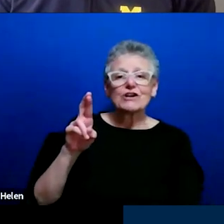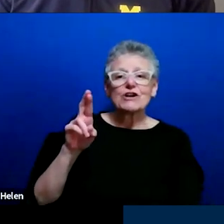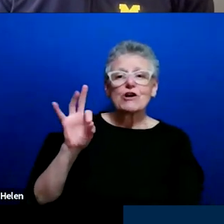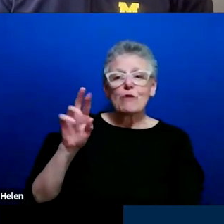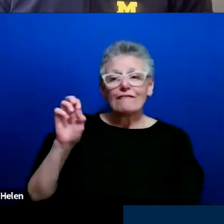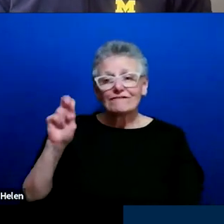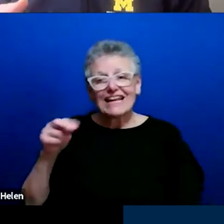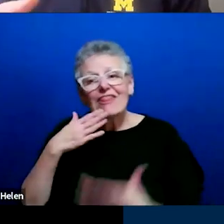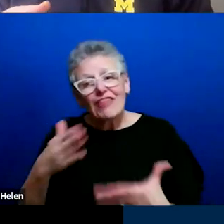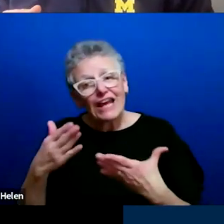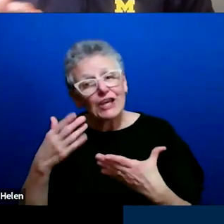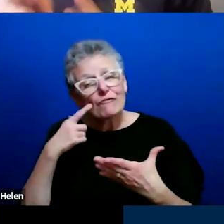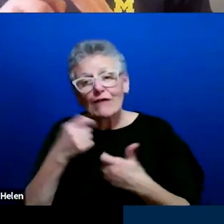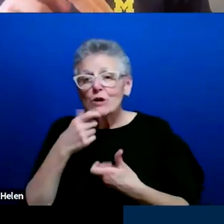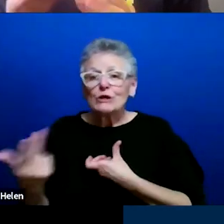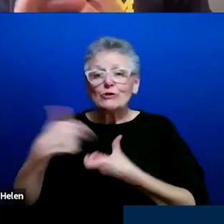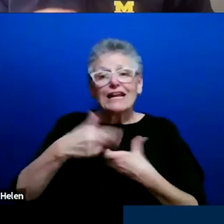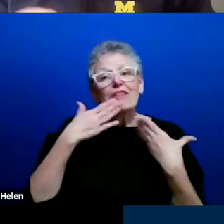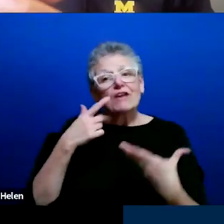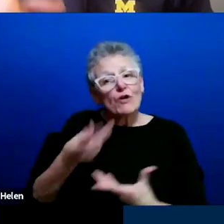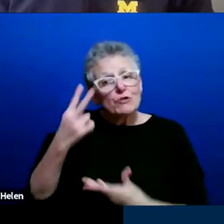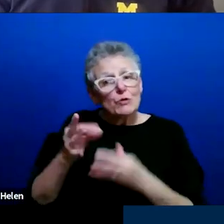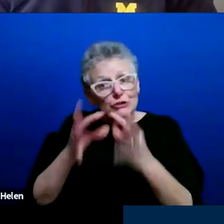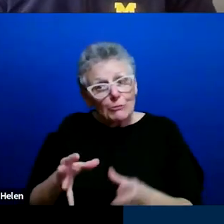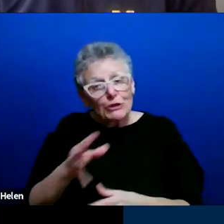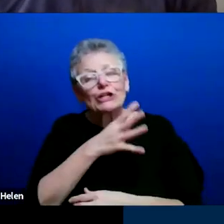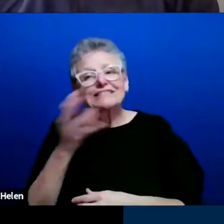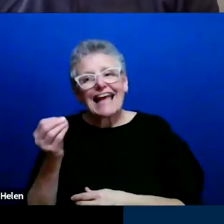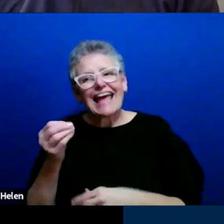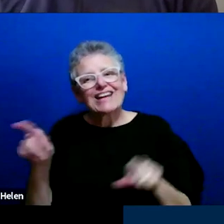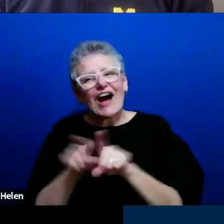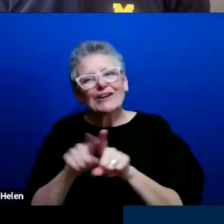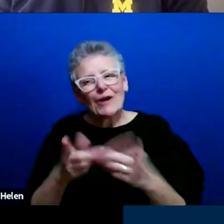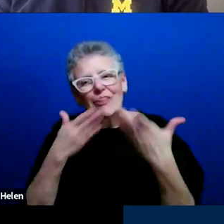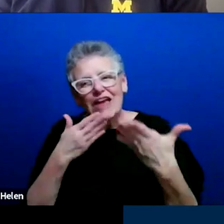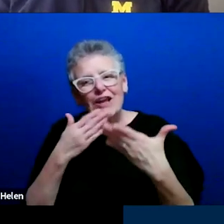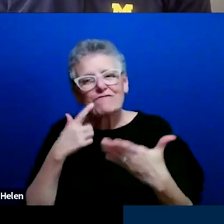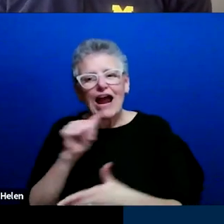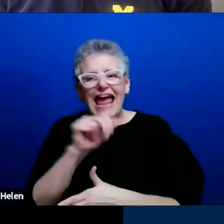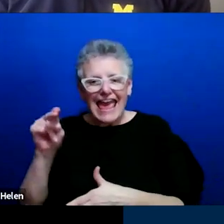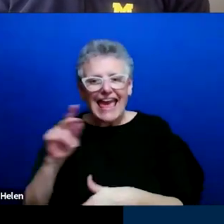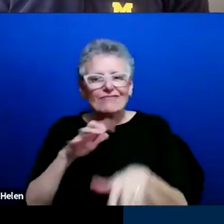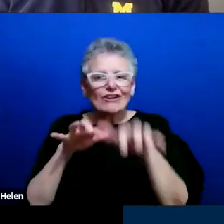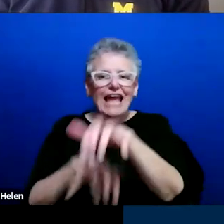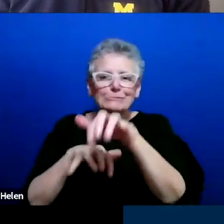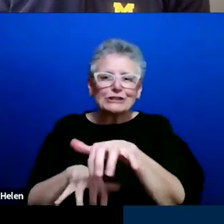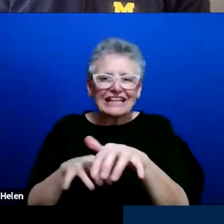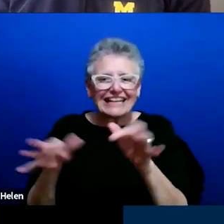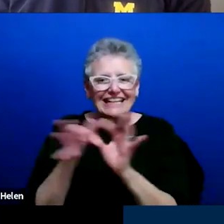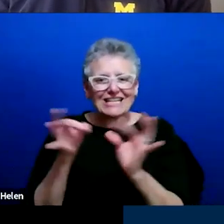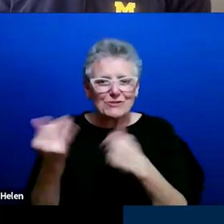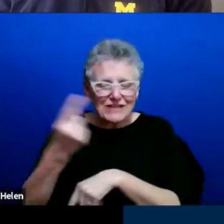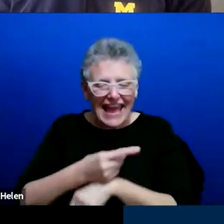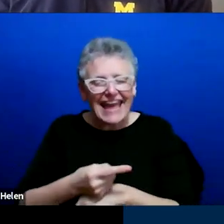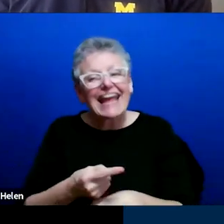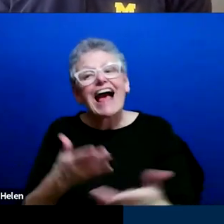joined, and also thank you for the 2 interpreters, and also Anne for captioning today.